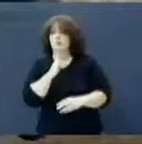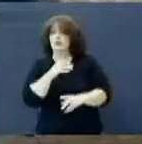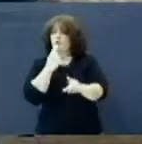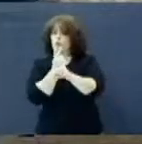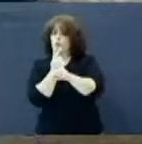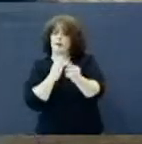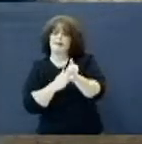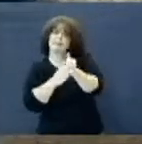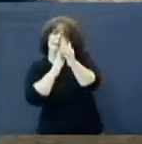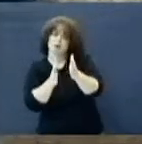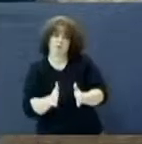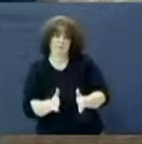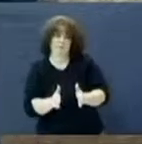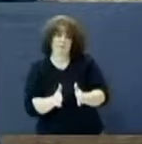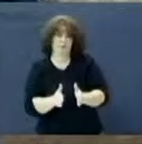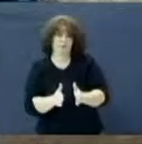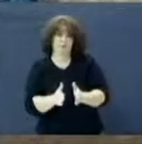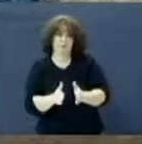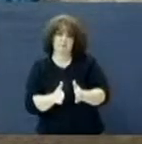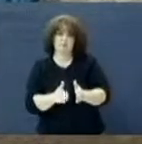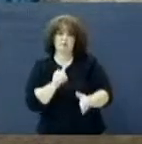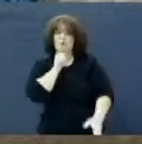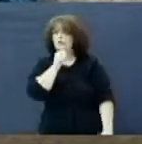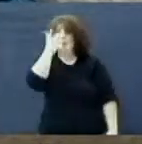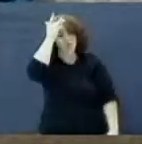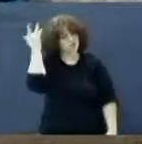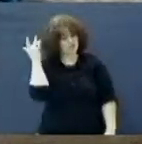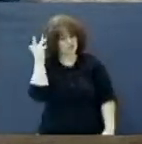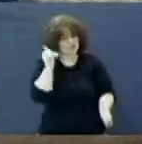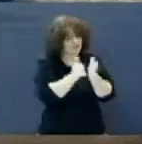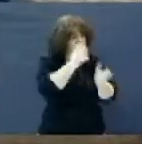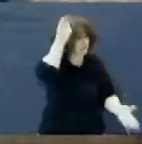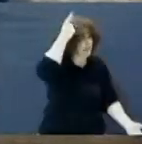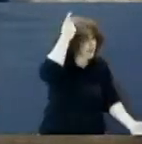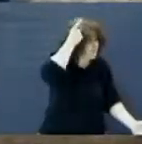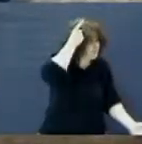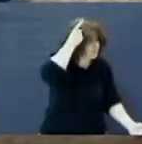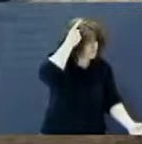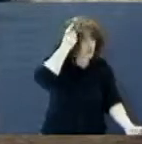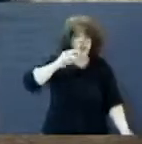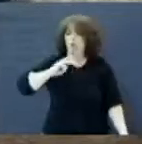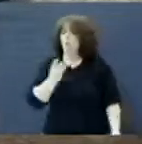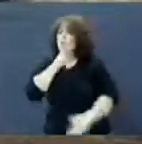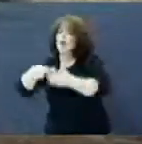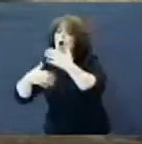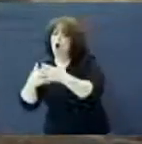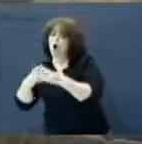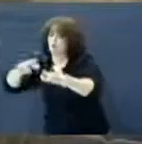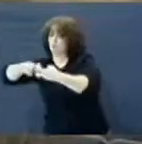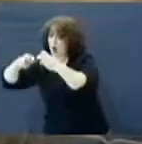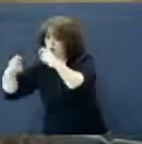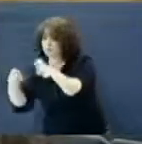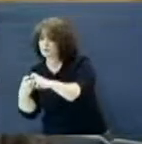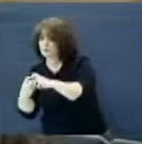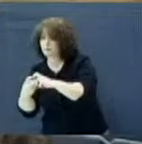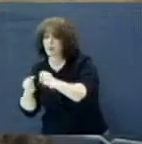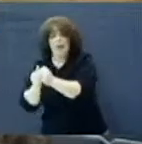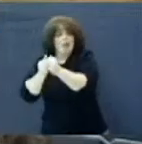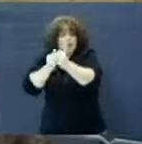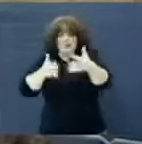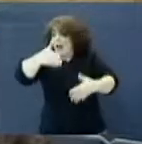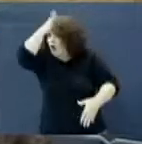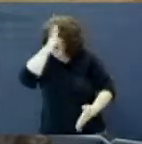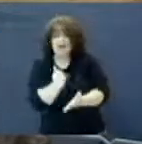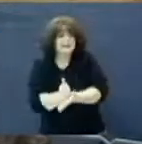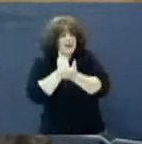be. Well, you better not forget that, because we all struggle. And outside of God's help, where are we going to